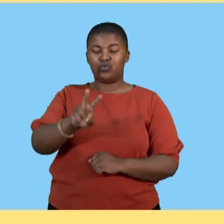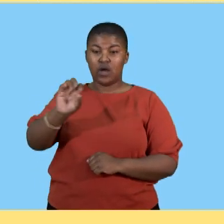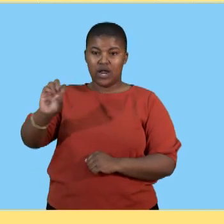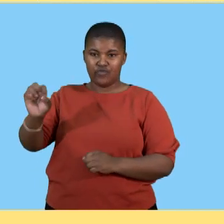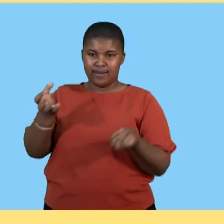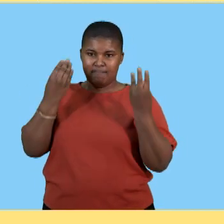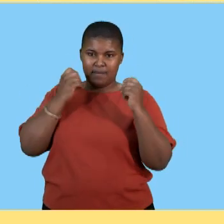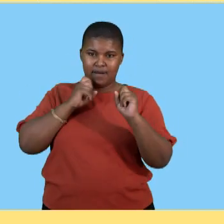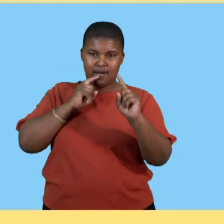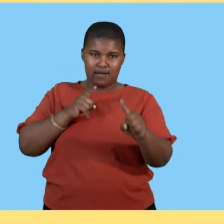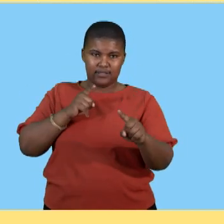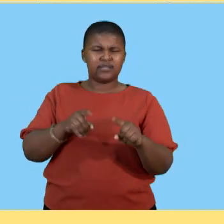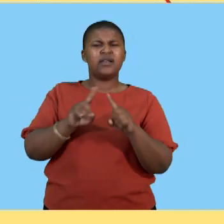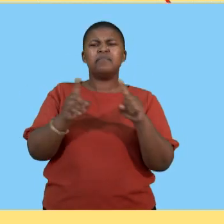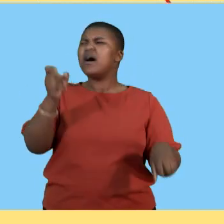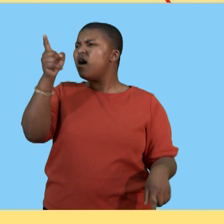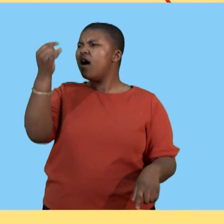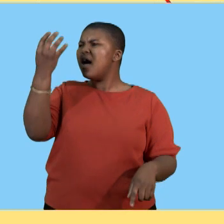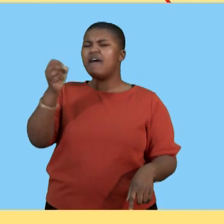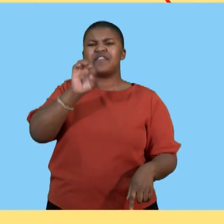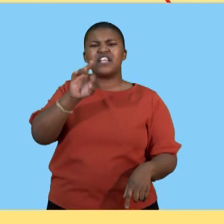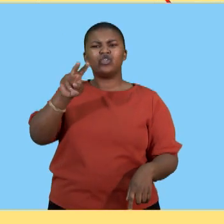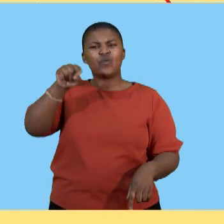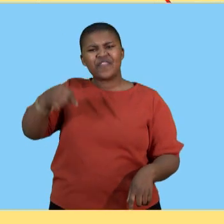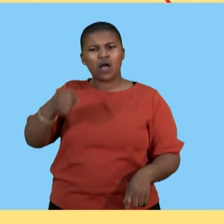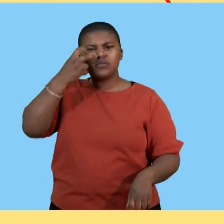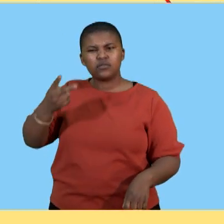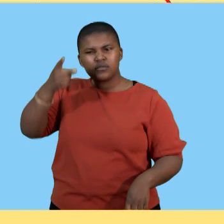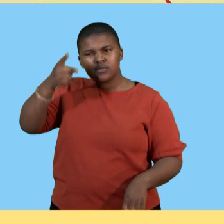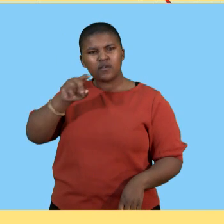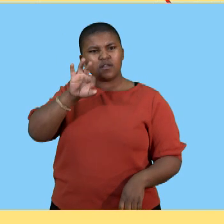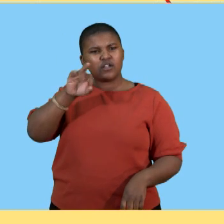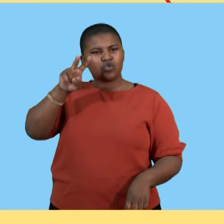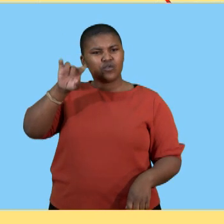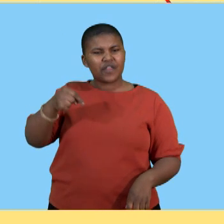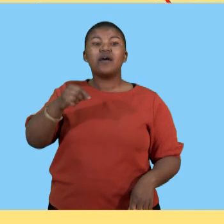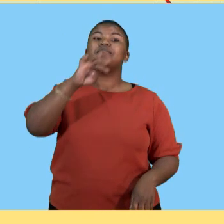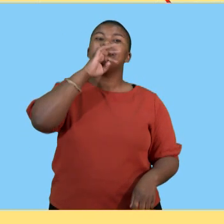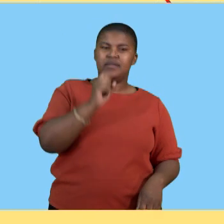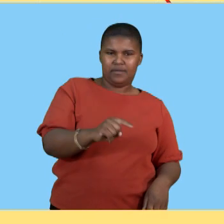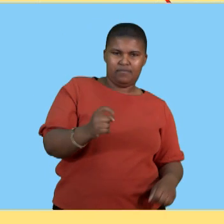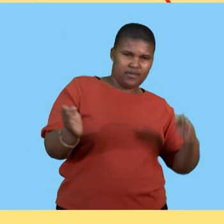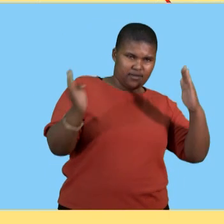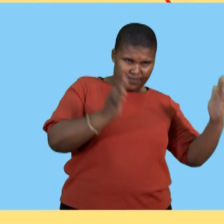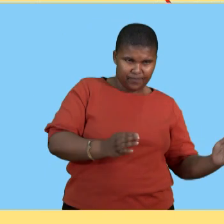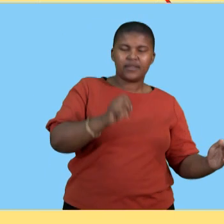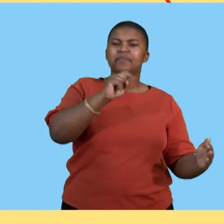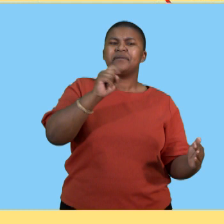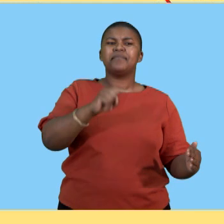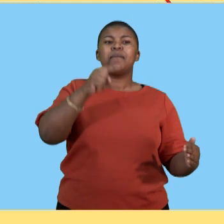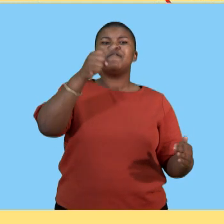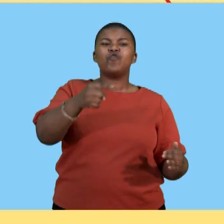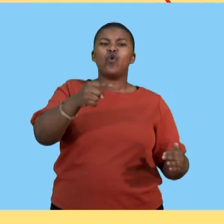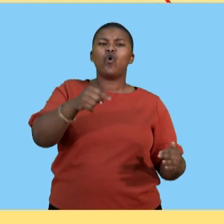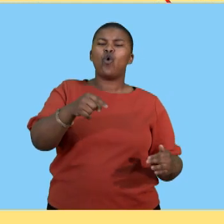55,200. All right? Yet here we have 32,000. That means when we come into our